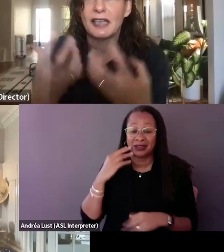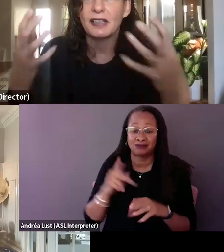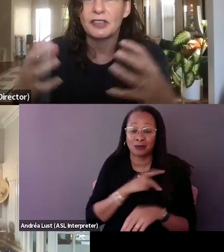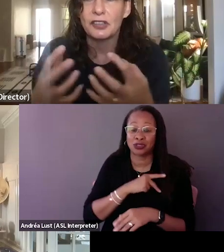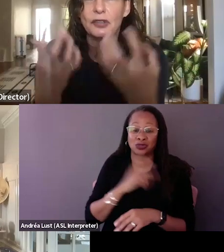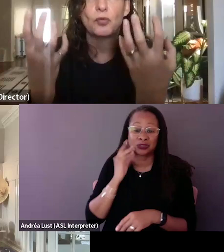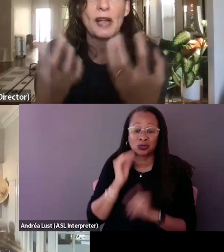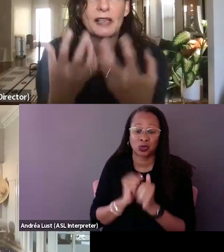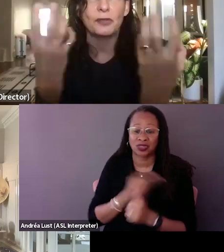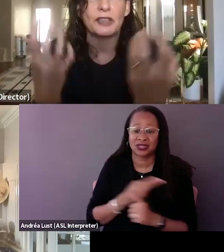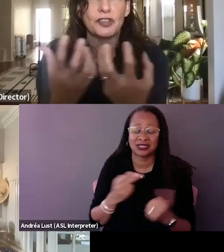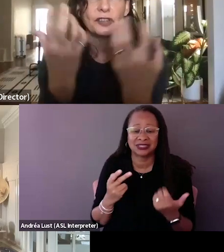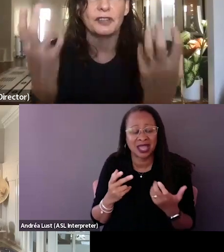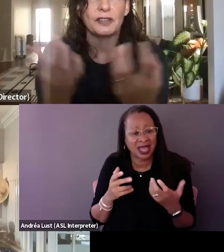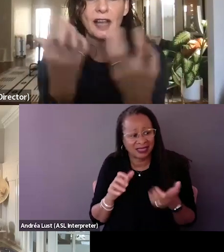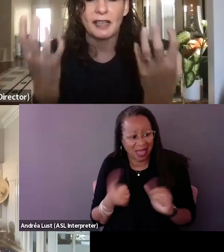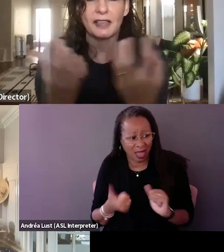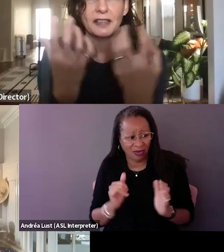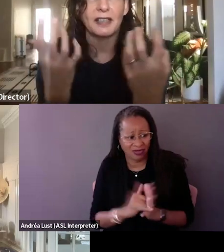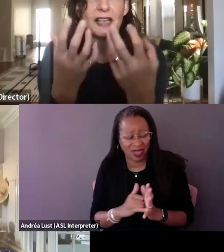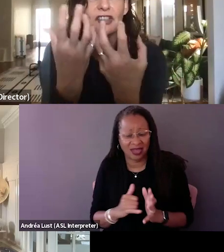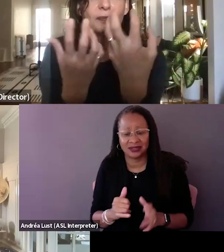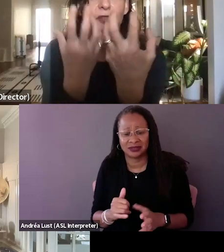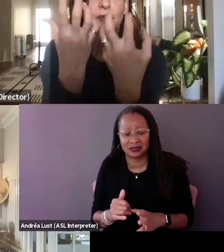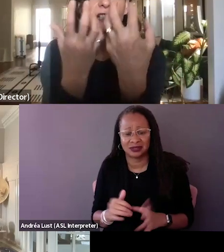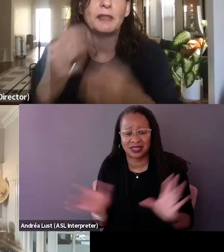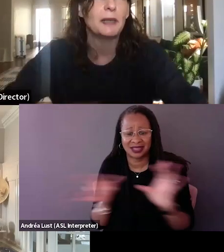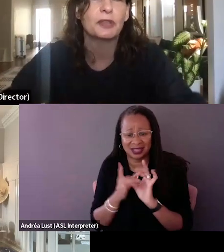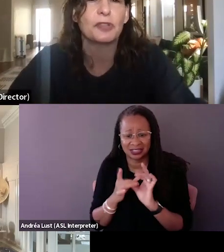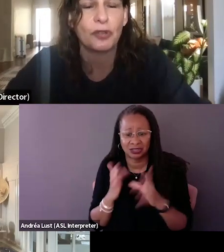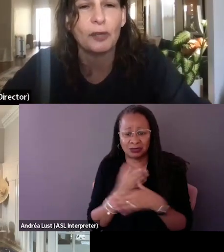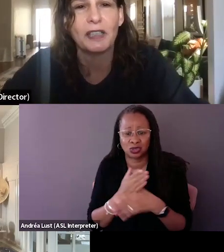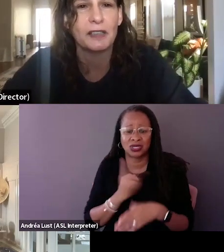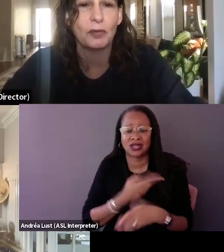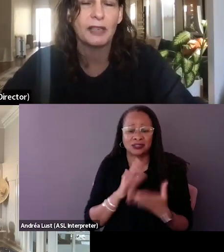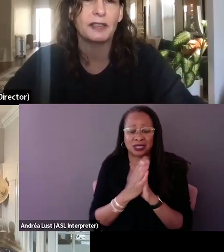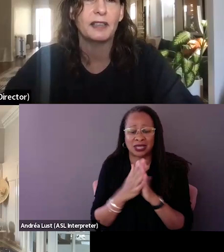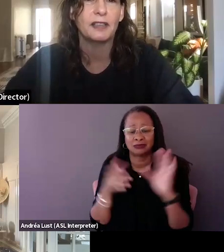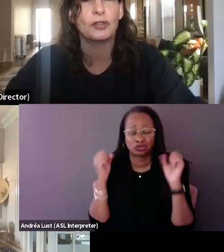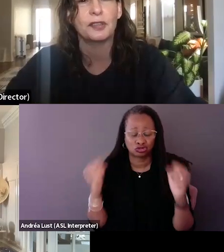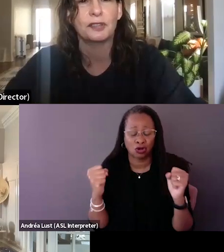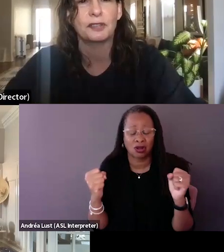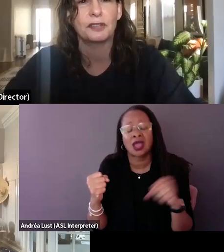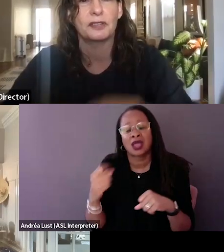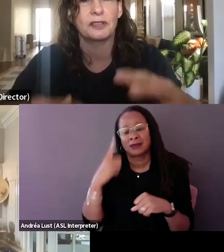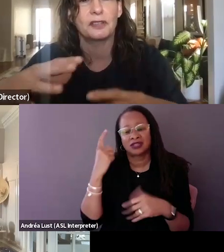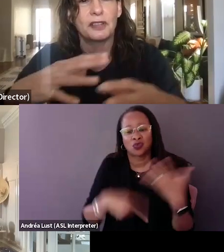It's like just the way in which the connection between us became so strong because of what it